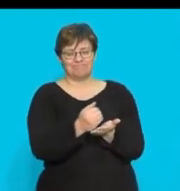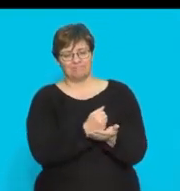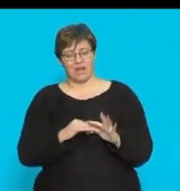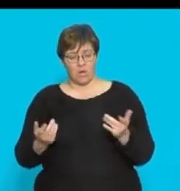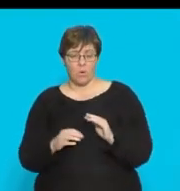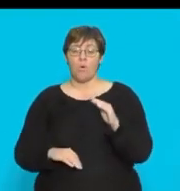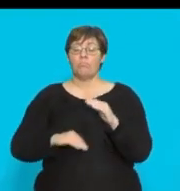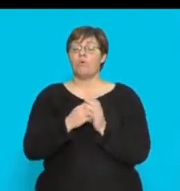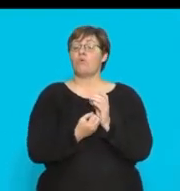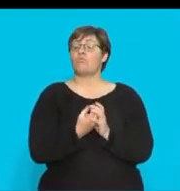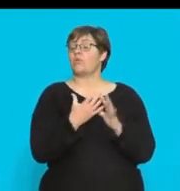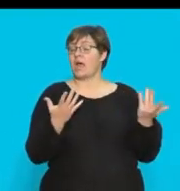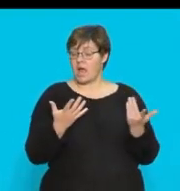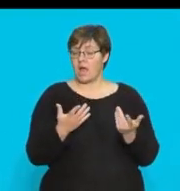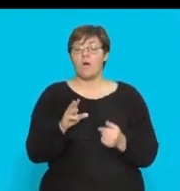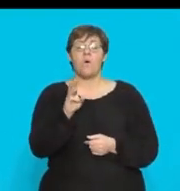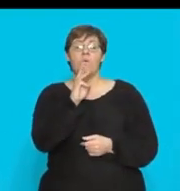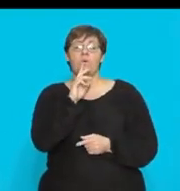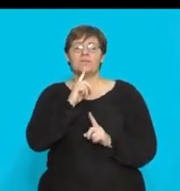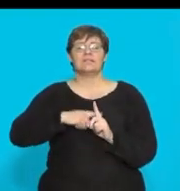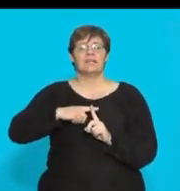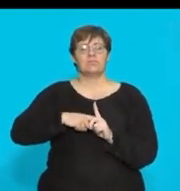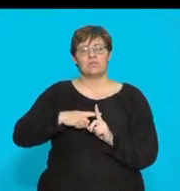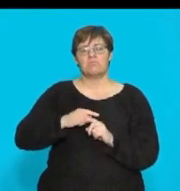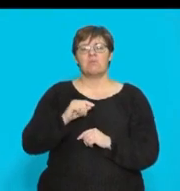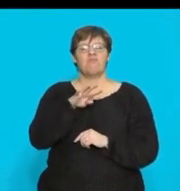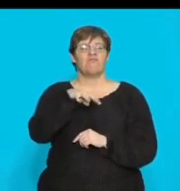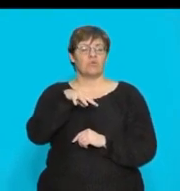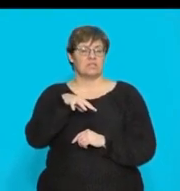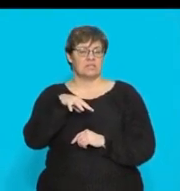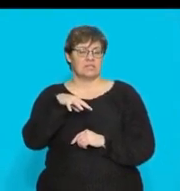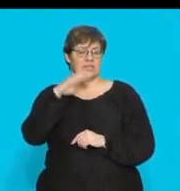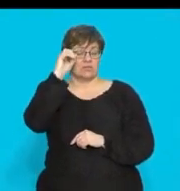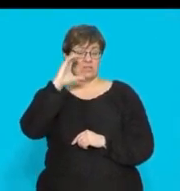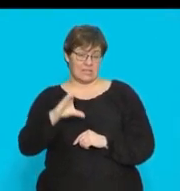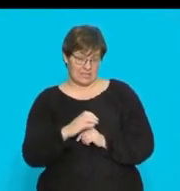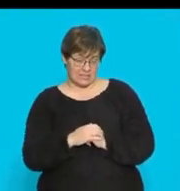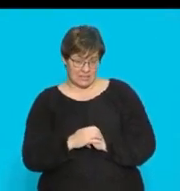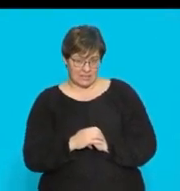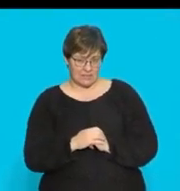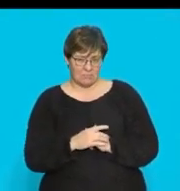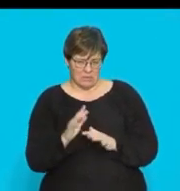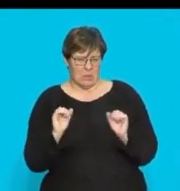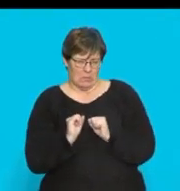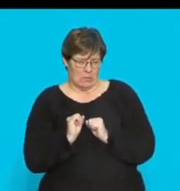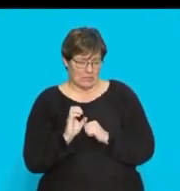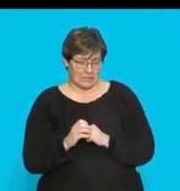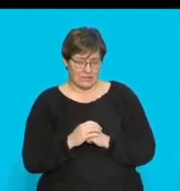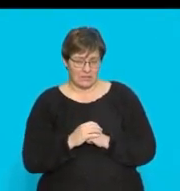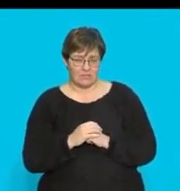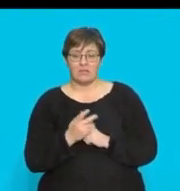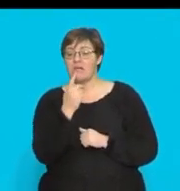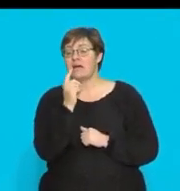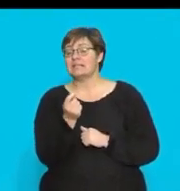harvested. Optimal growth take place in the water in temperatures of 14 degrees. Okay, that is quite